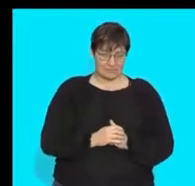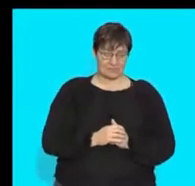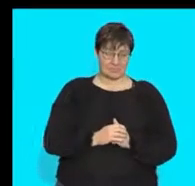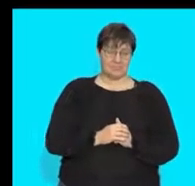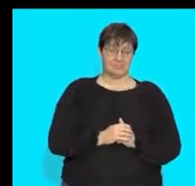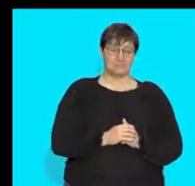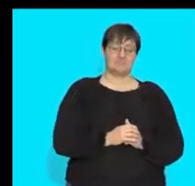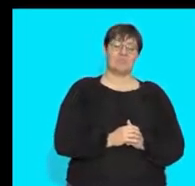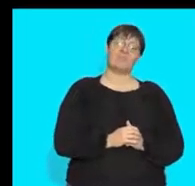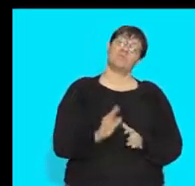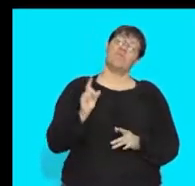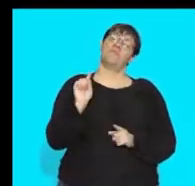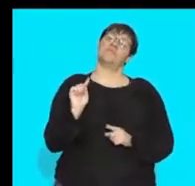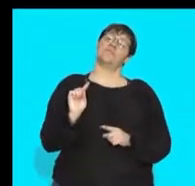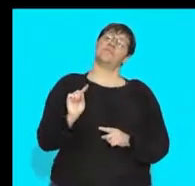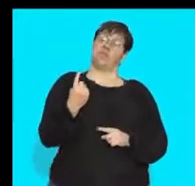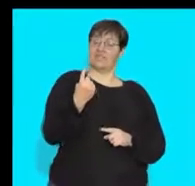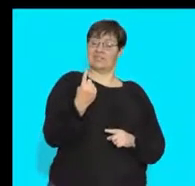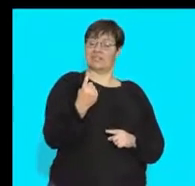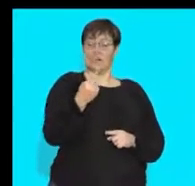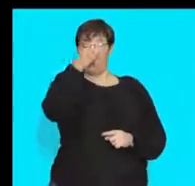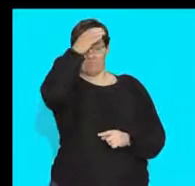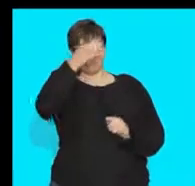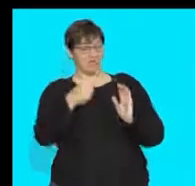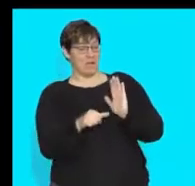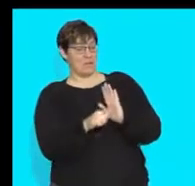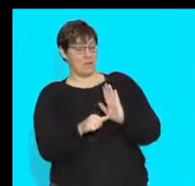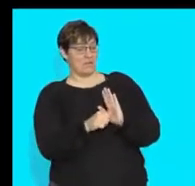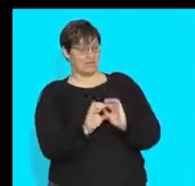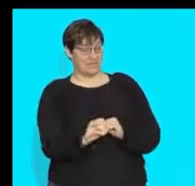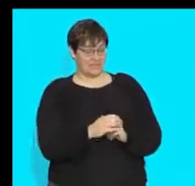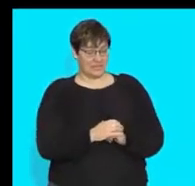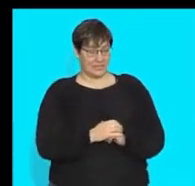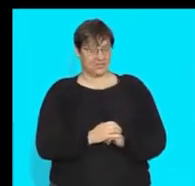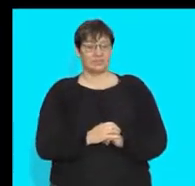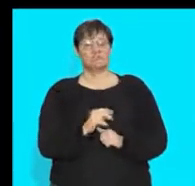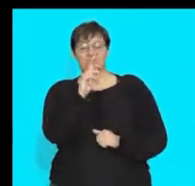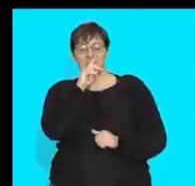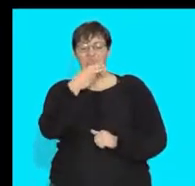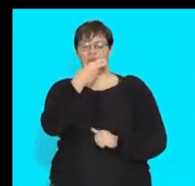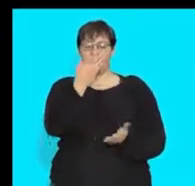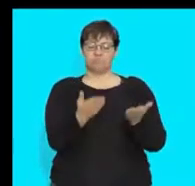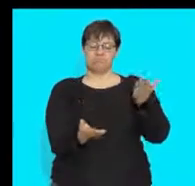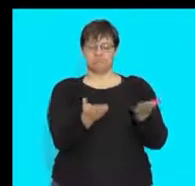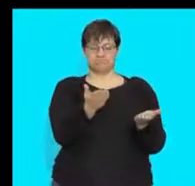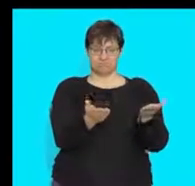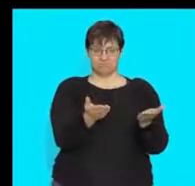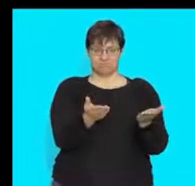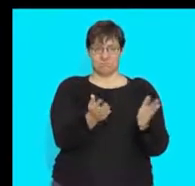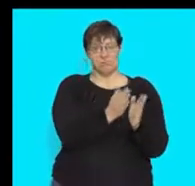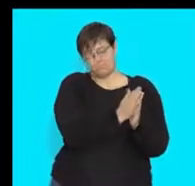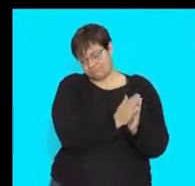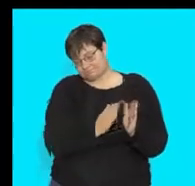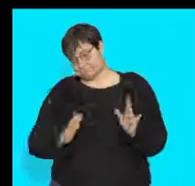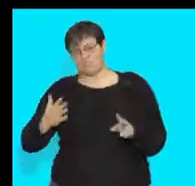All right, so the first important concept when we looked at, and you've seen this whole homeostasis, right, throughout the work that